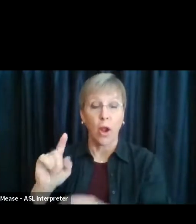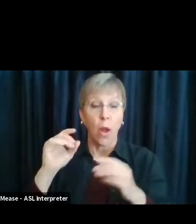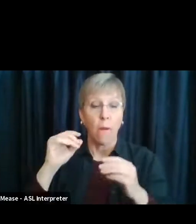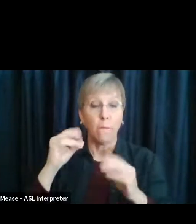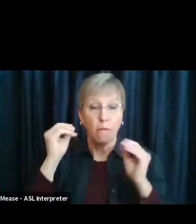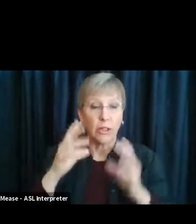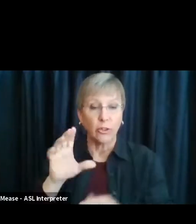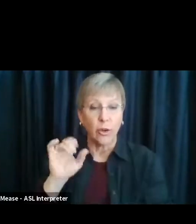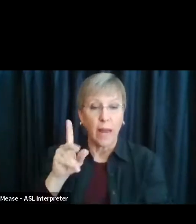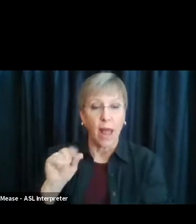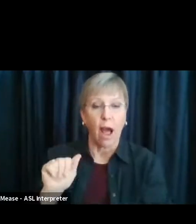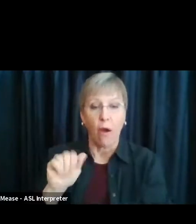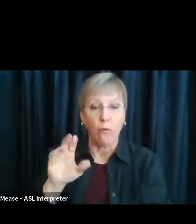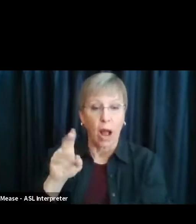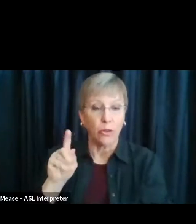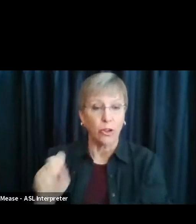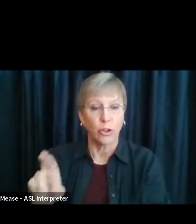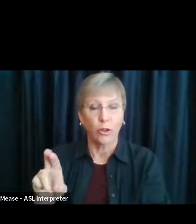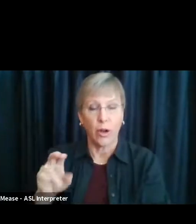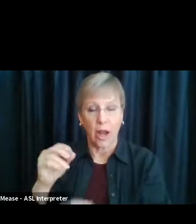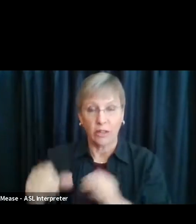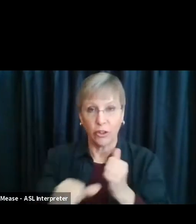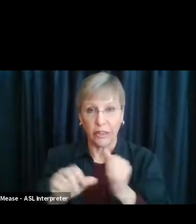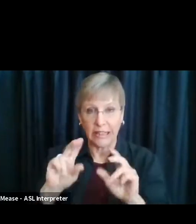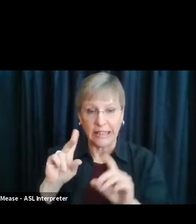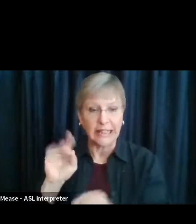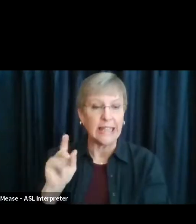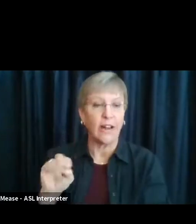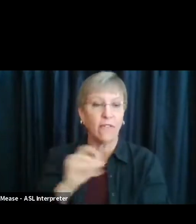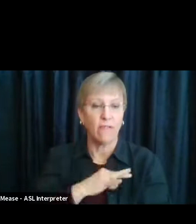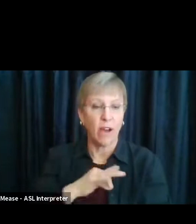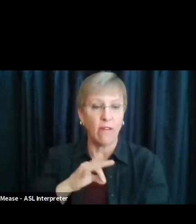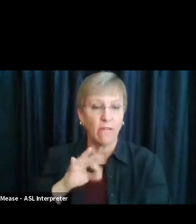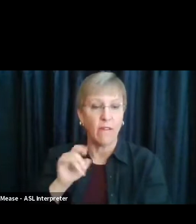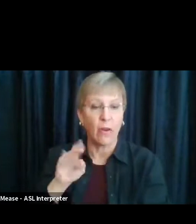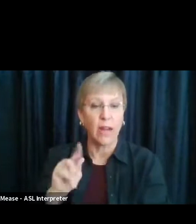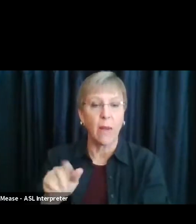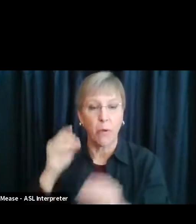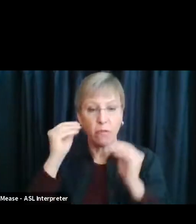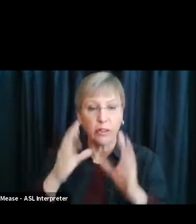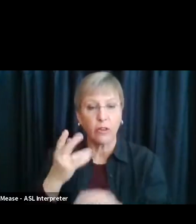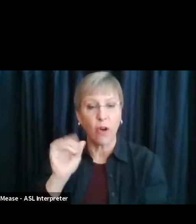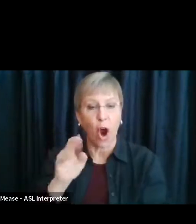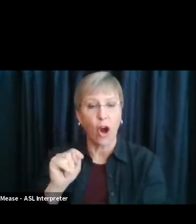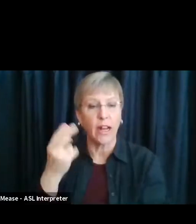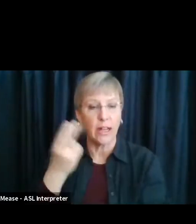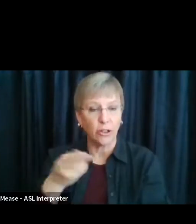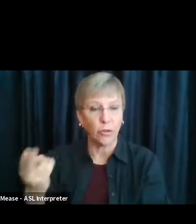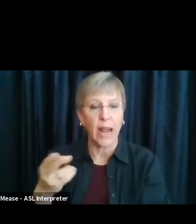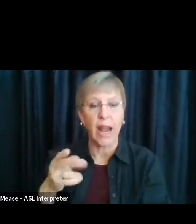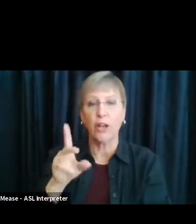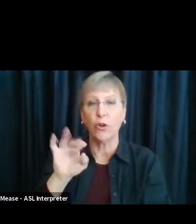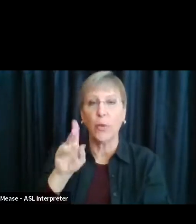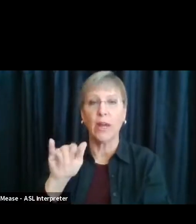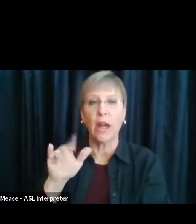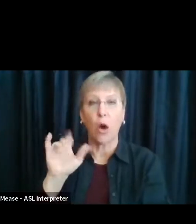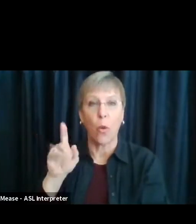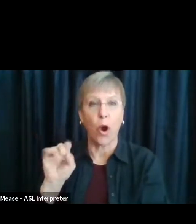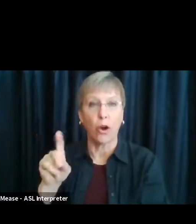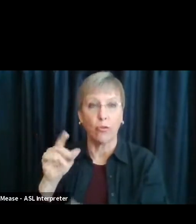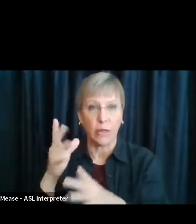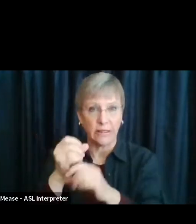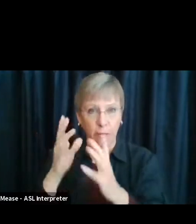Rouser, Associate Dean of the Faculty, Professor of Art History, and 2020 Dewey Award recipient, will present a talk